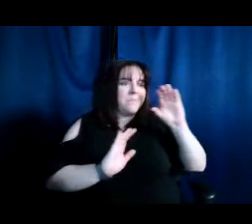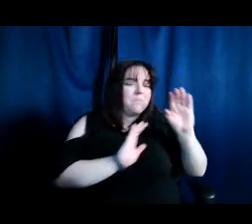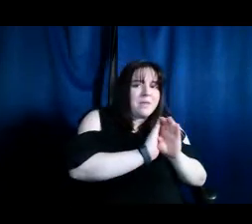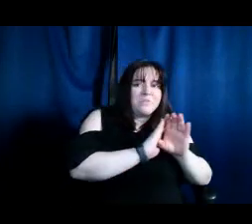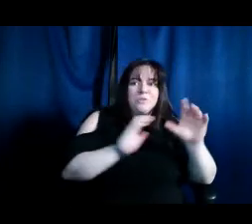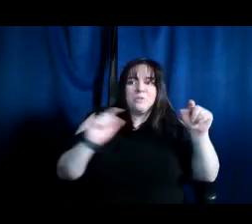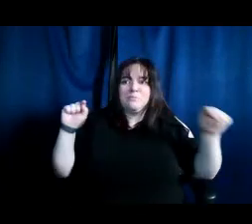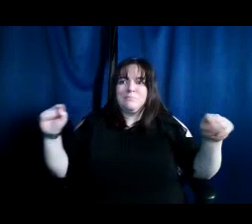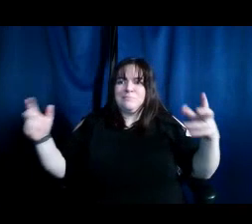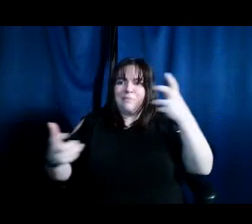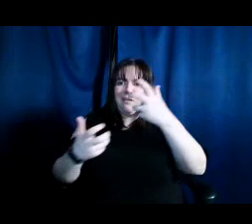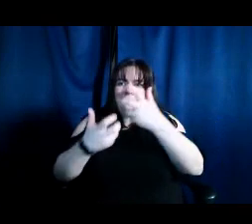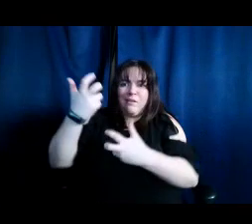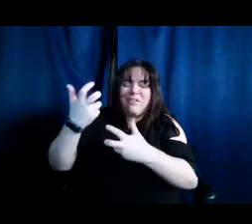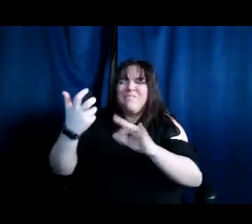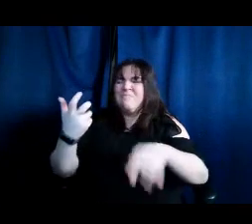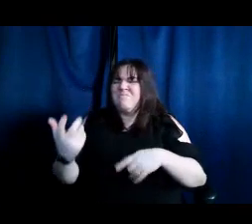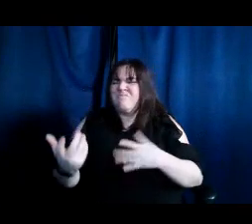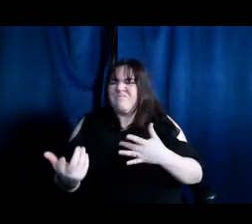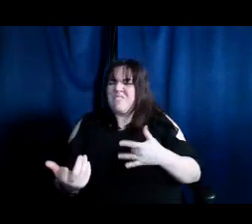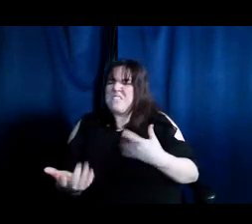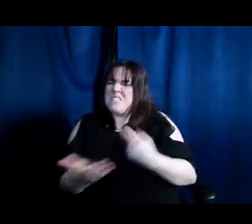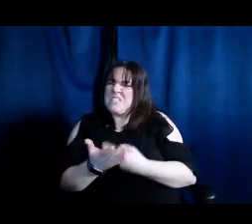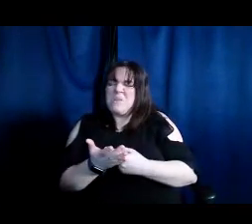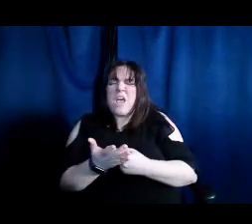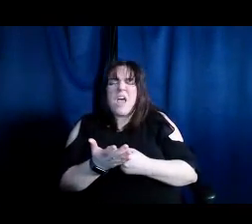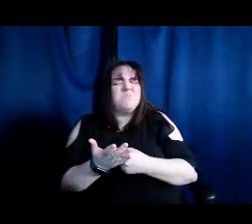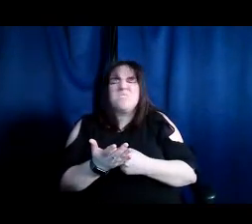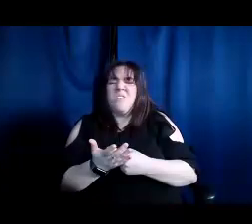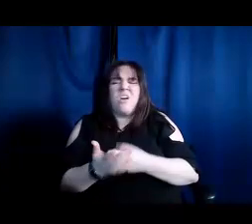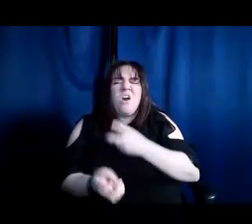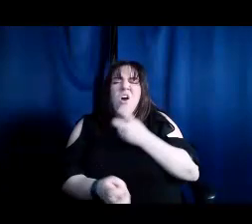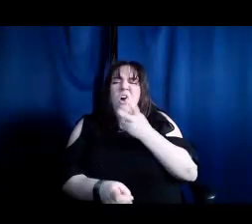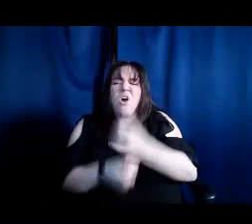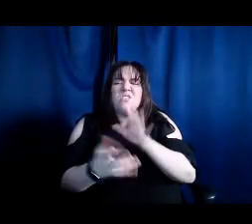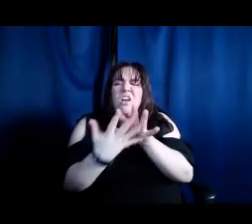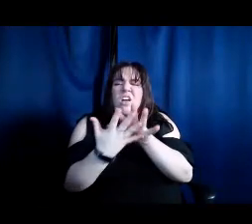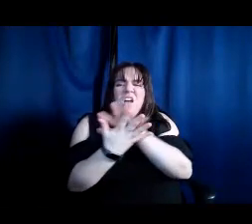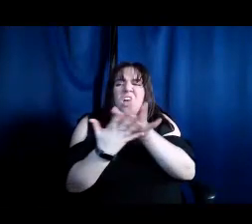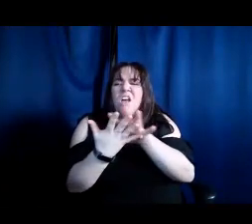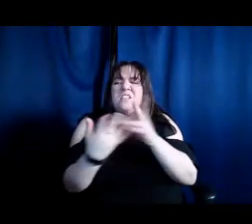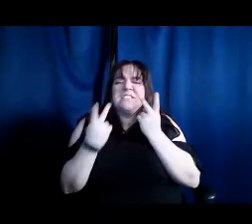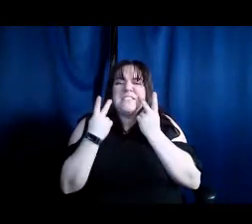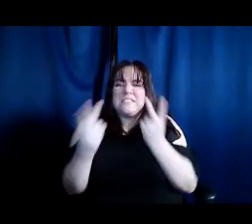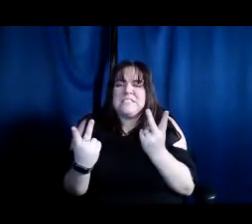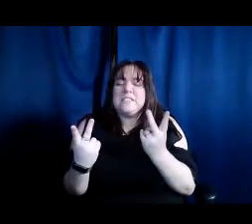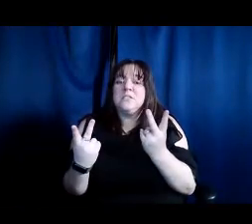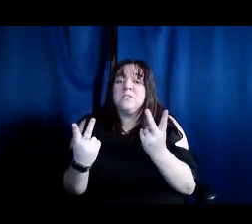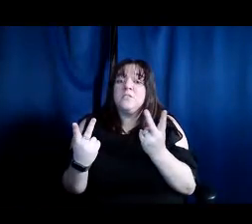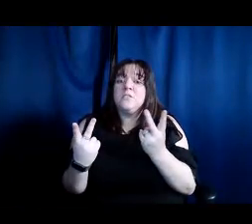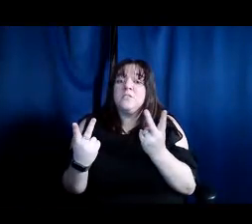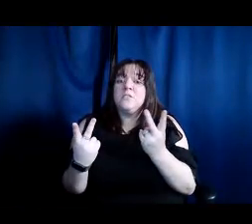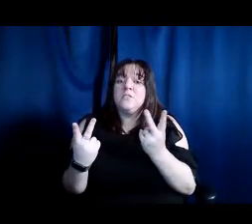users. A good color palette makes your website easier to read and more visually